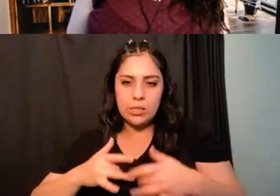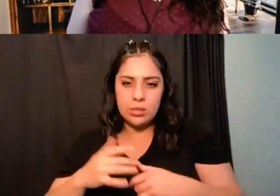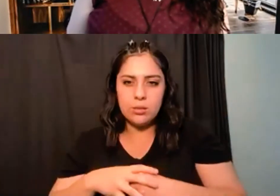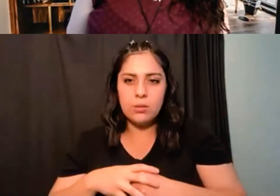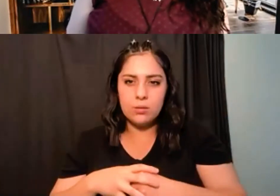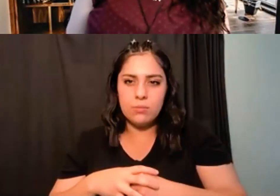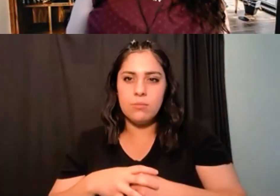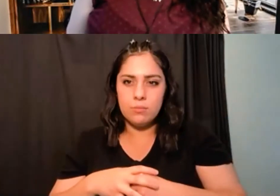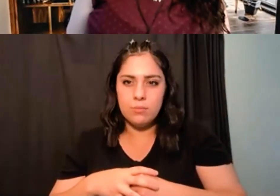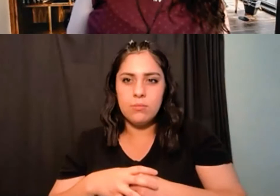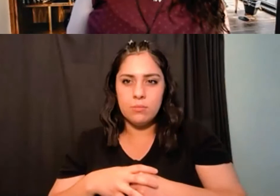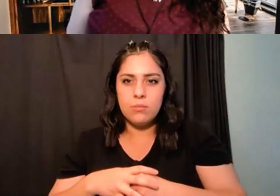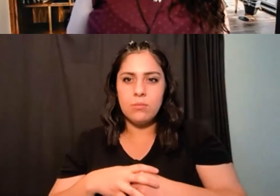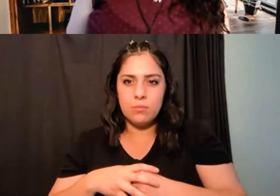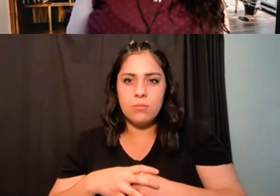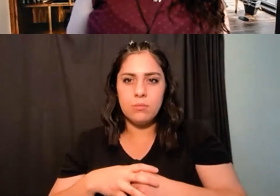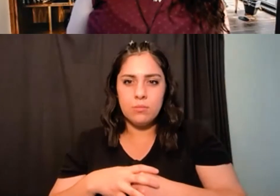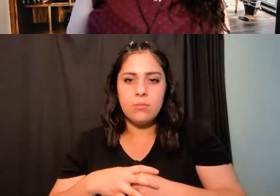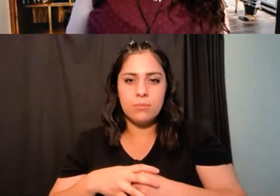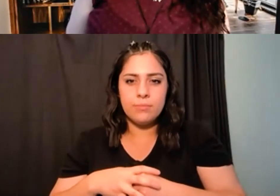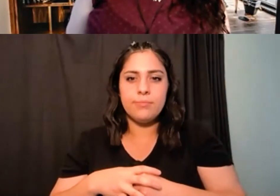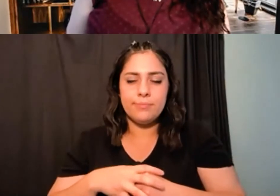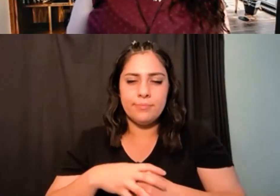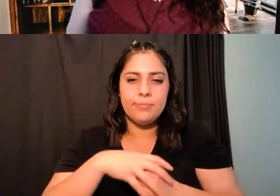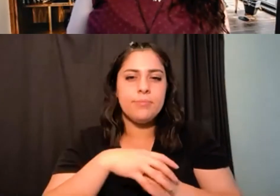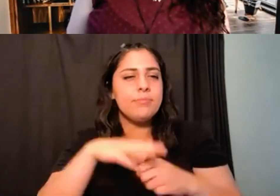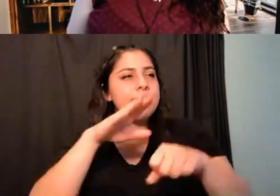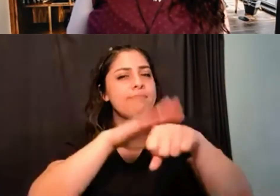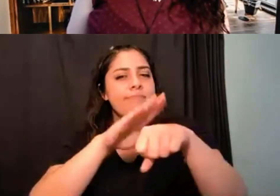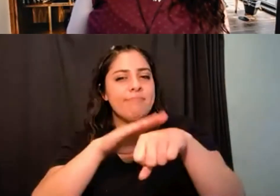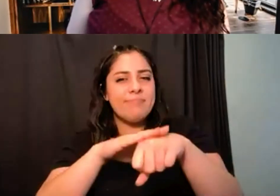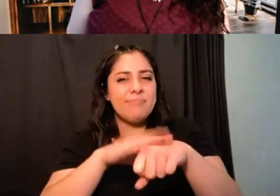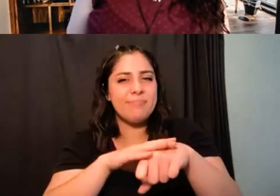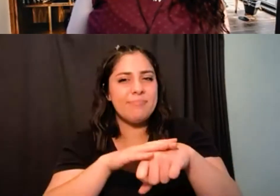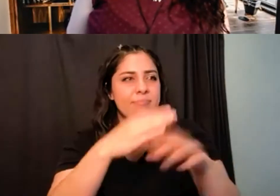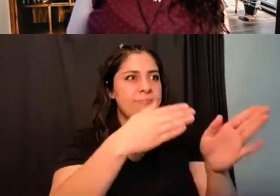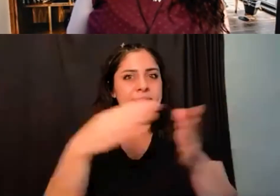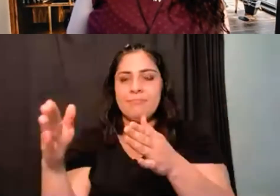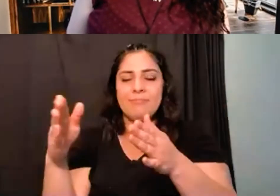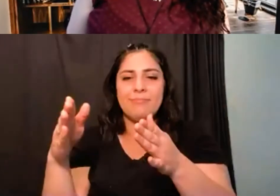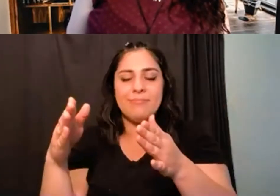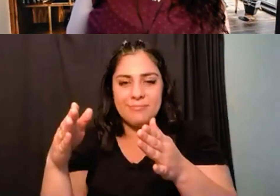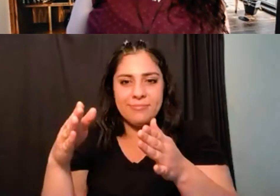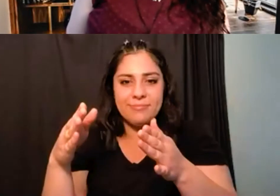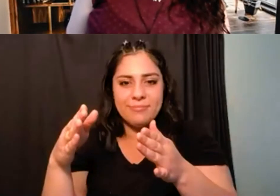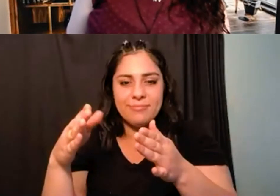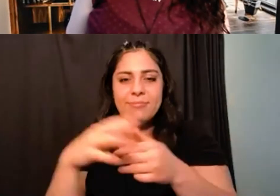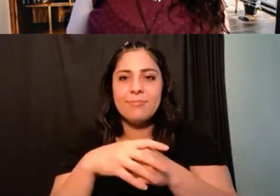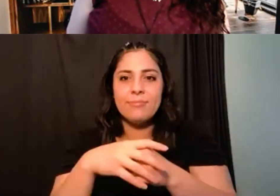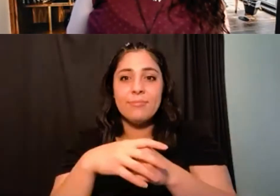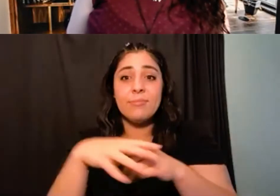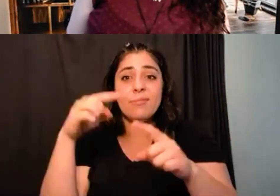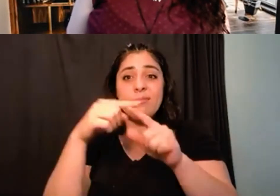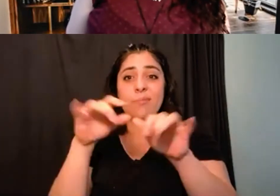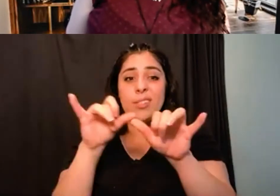back. You have been warned. Please proceed to highlighted route. The plus size section